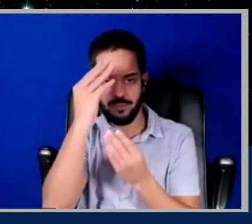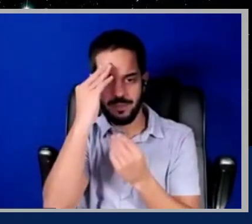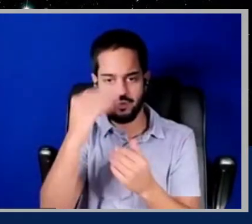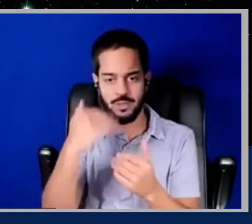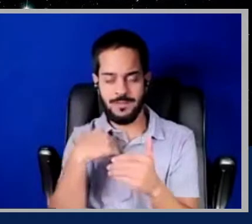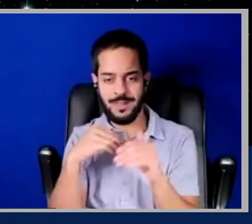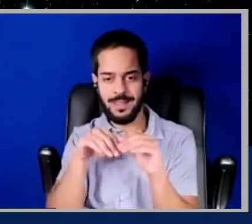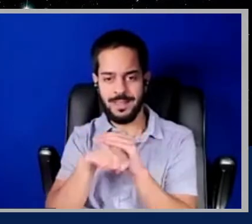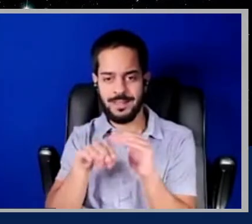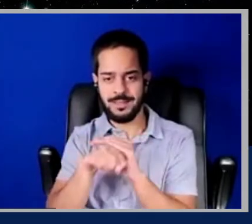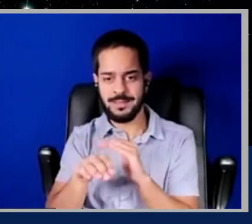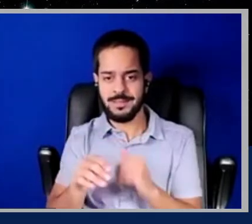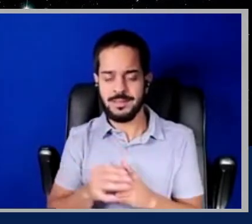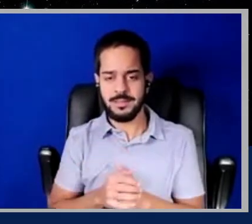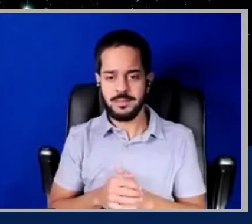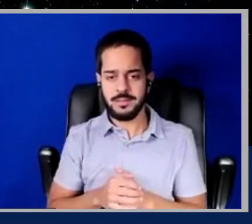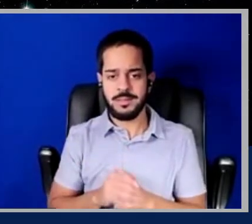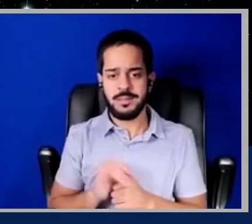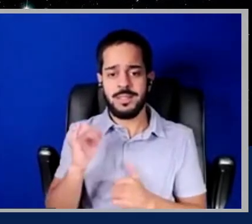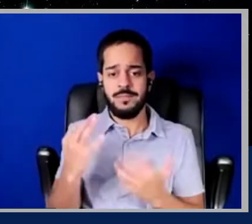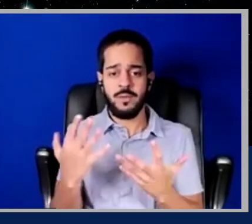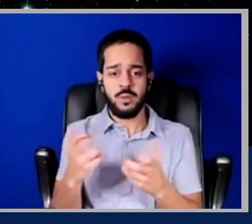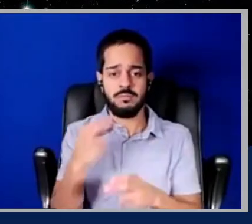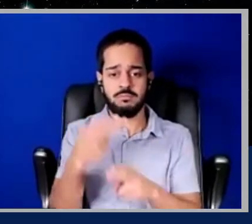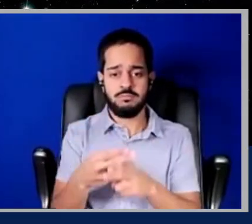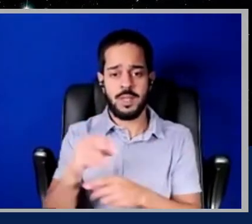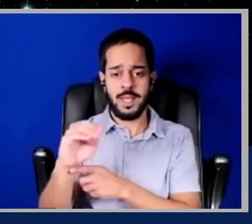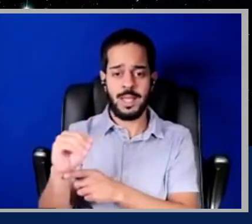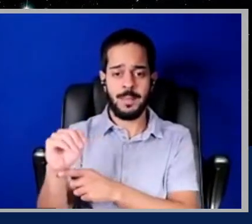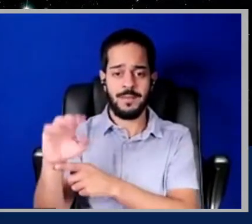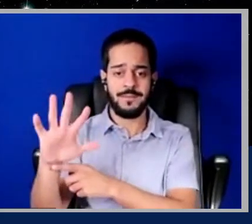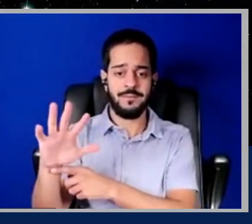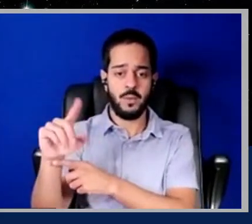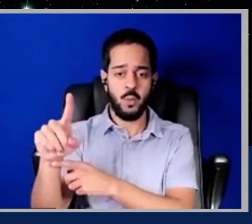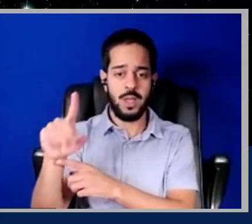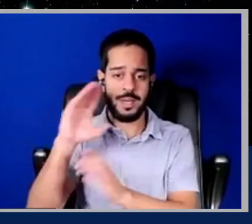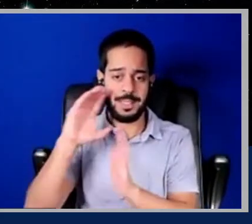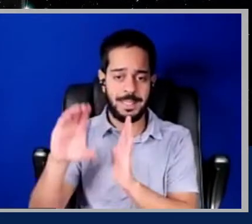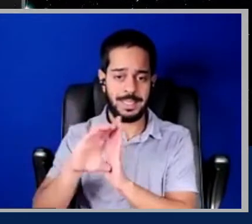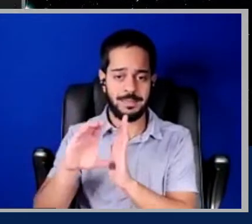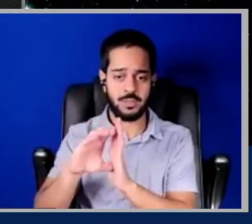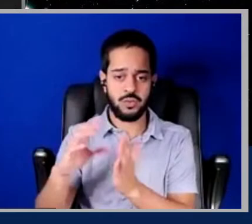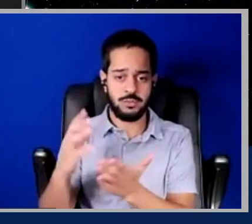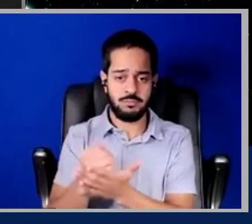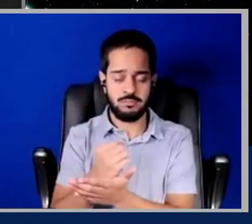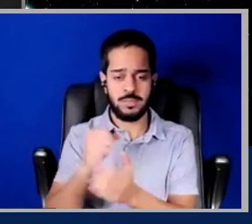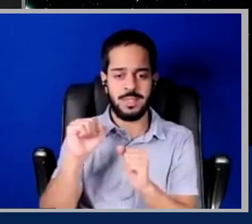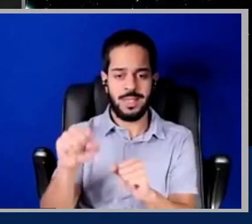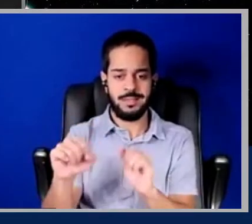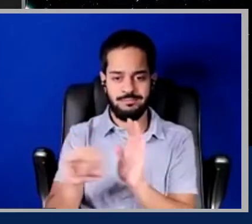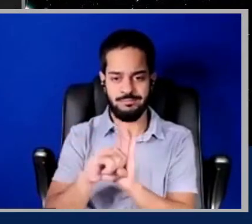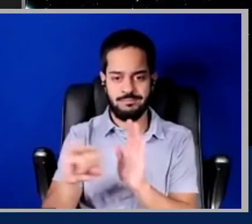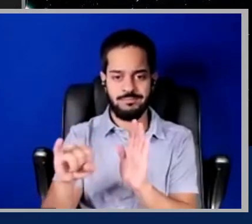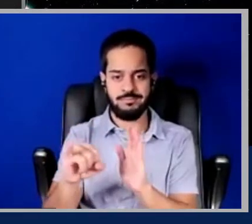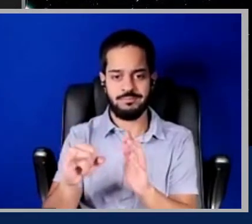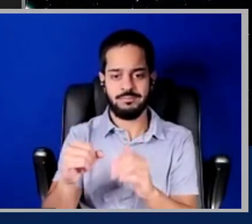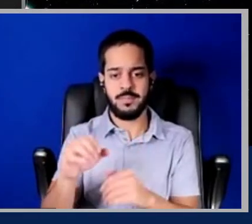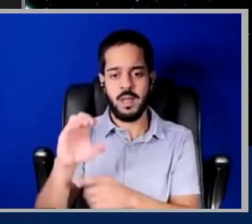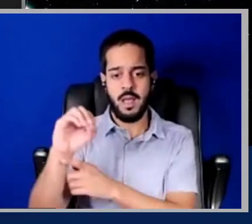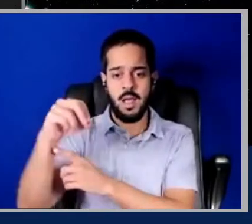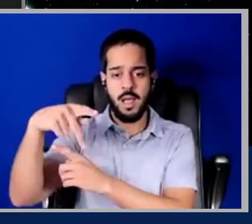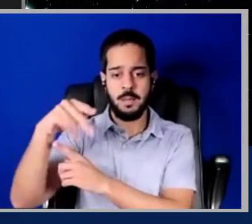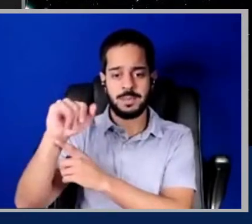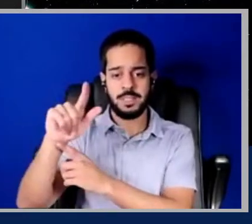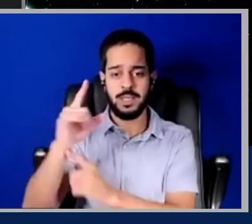to. If we want to bring up the M51 images again, you can very clearly detect that what you're going to see in optical light is